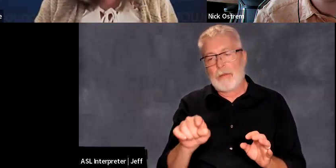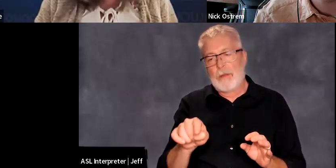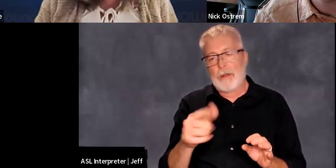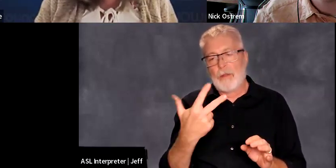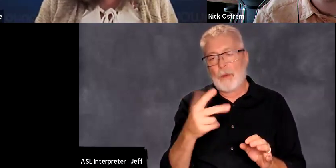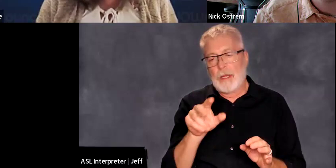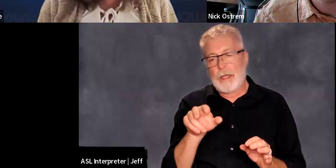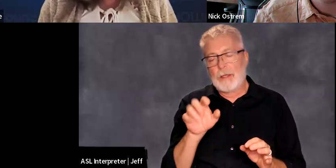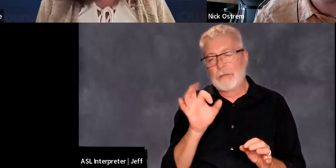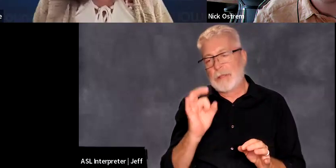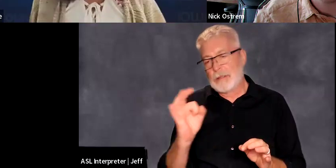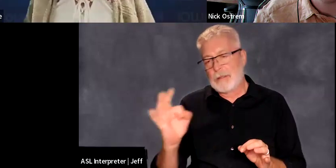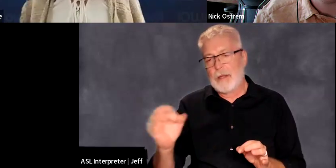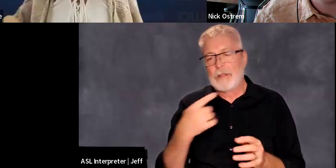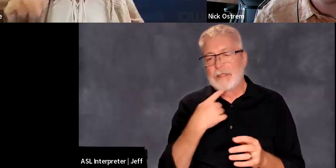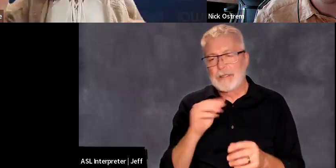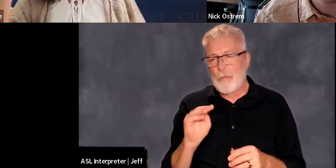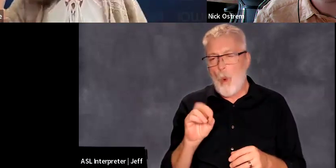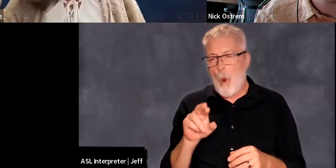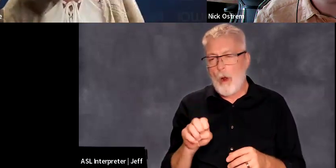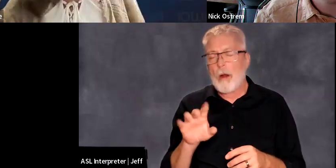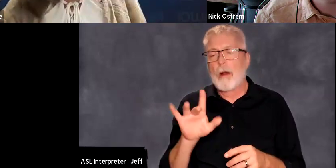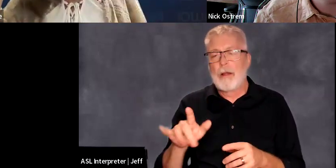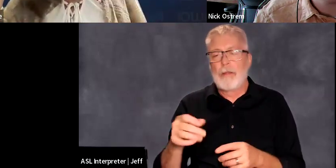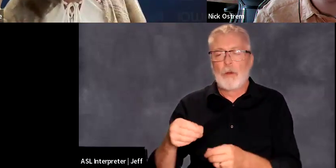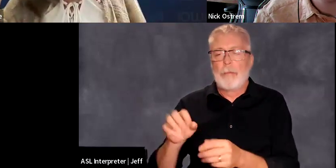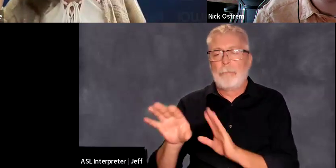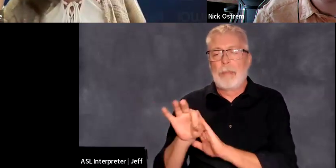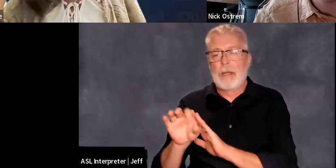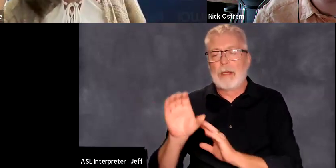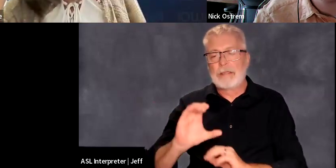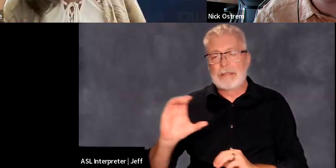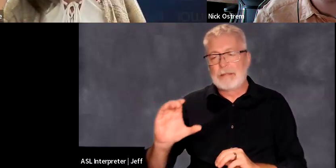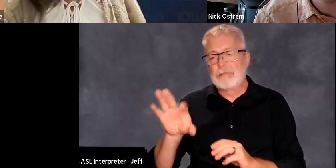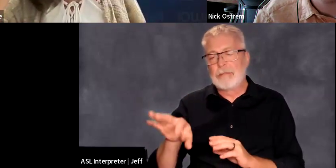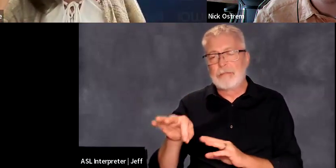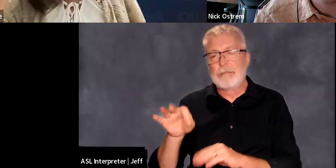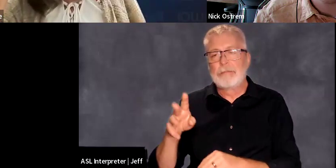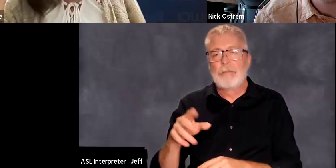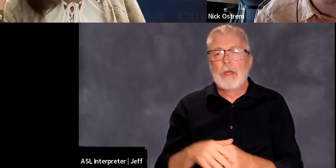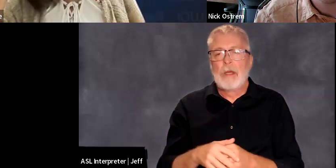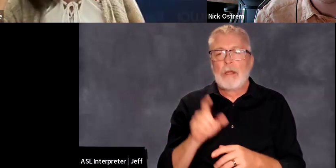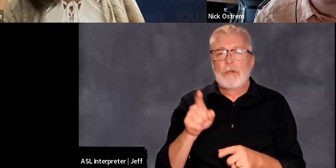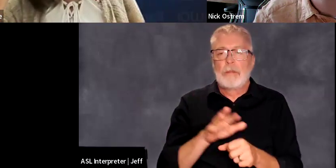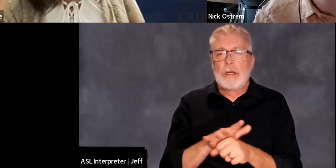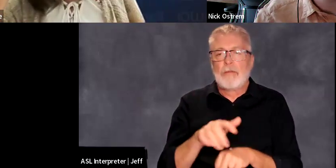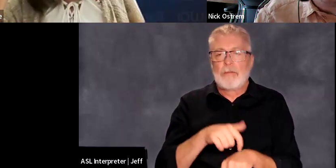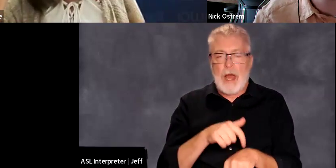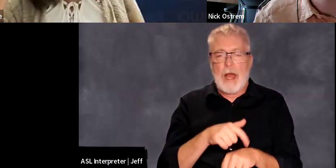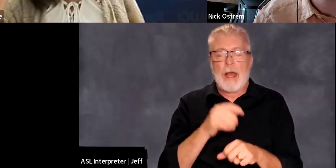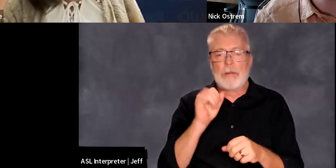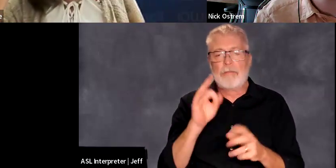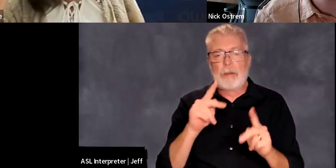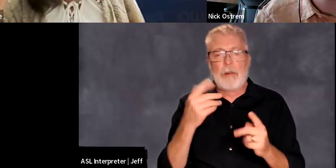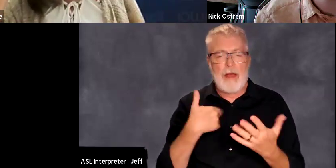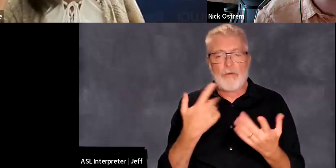three little dots that say more, you can bring up the closed captioning. There should be time, I think, if folks have questions